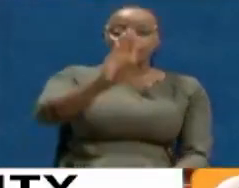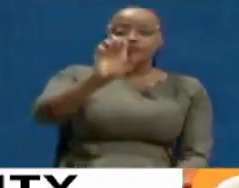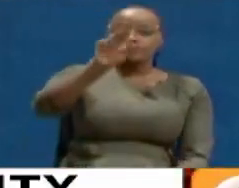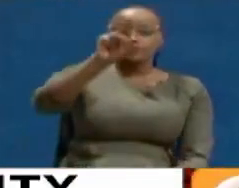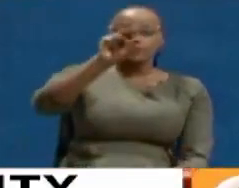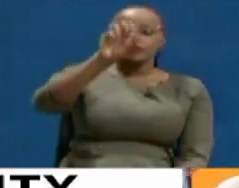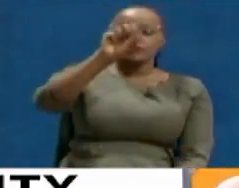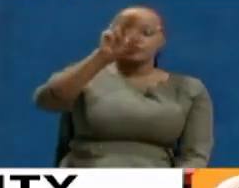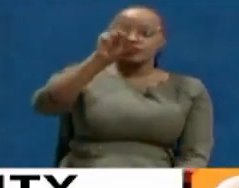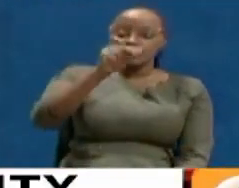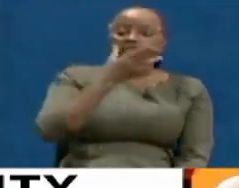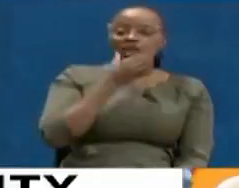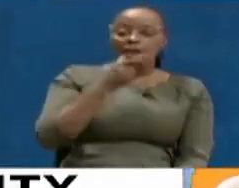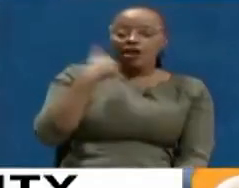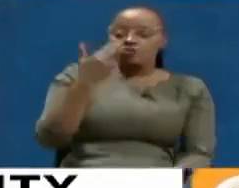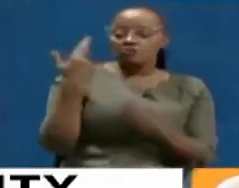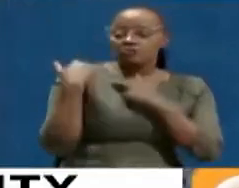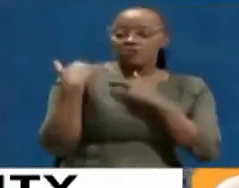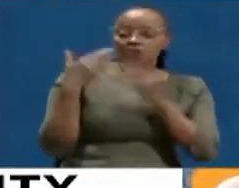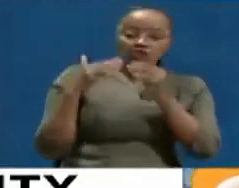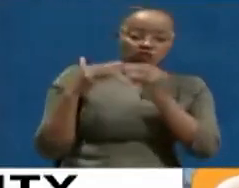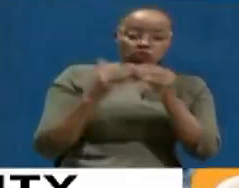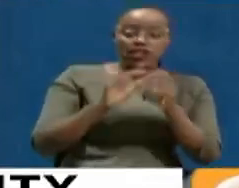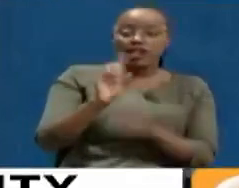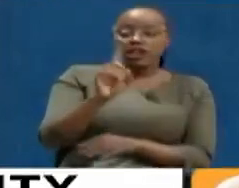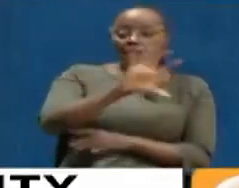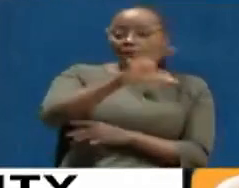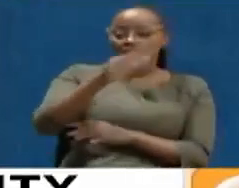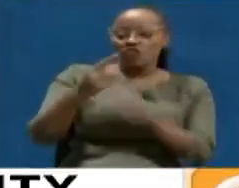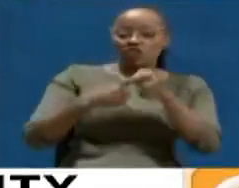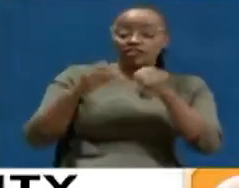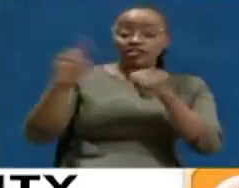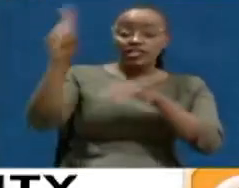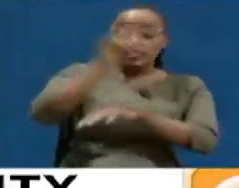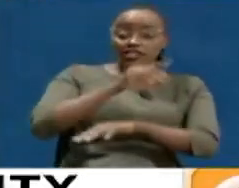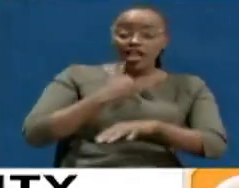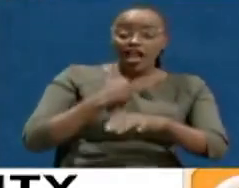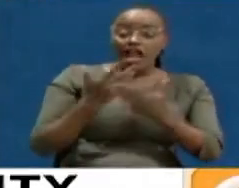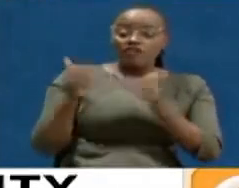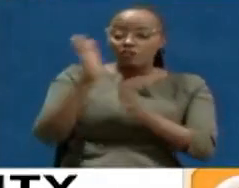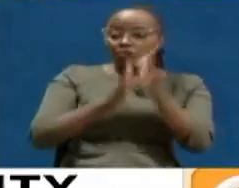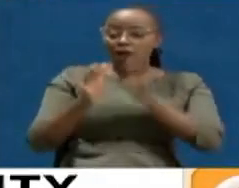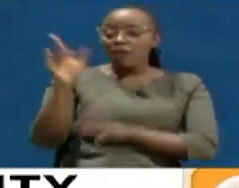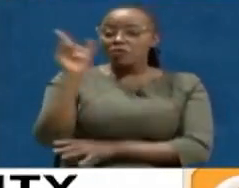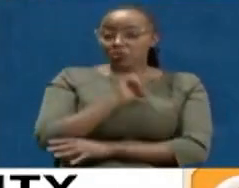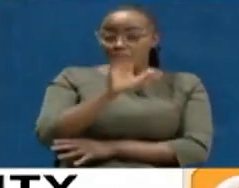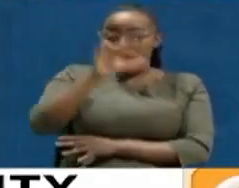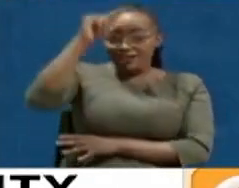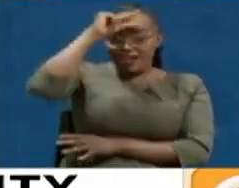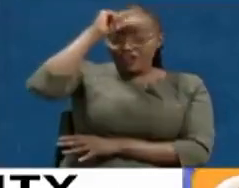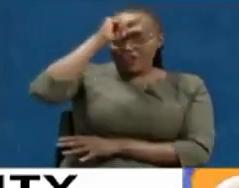Benson Mutura, the man running affairs at City Hall, at least for 60 days, has moved to reorganize his